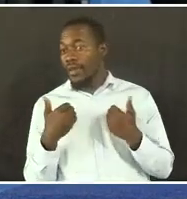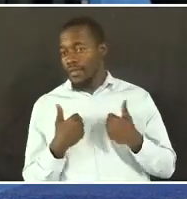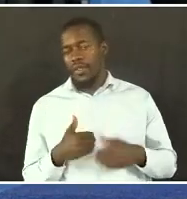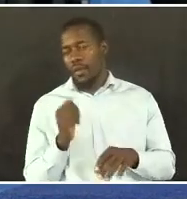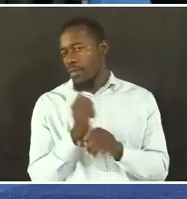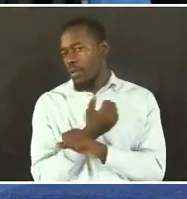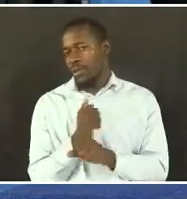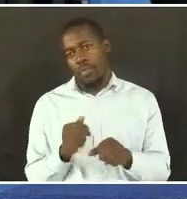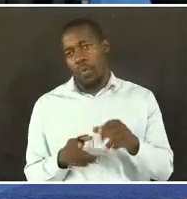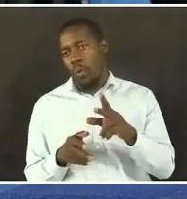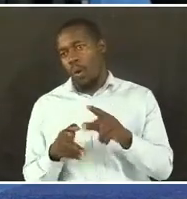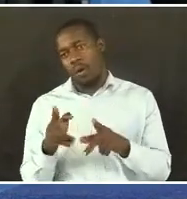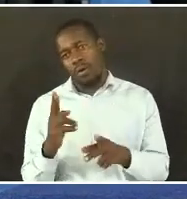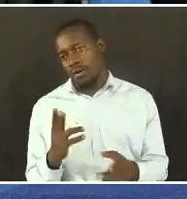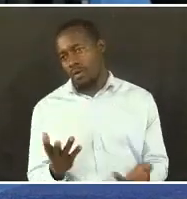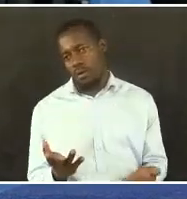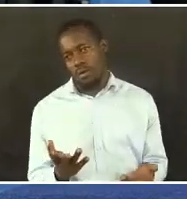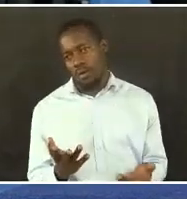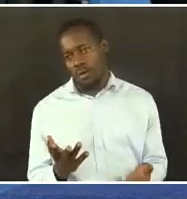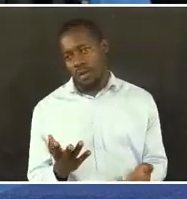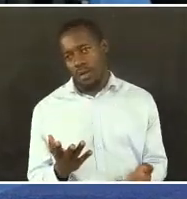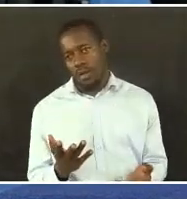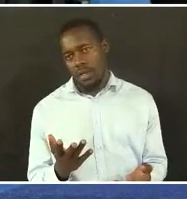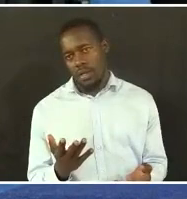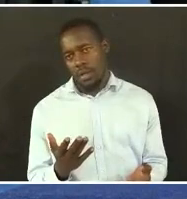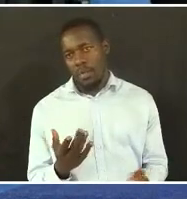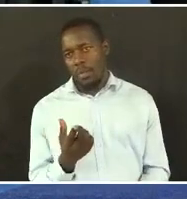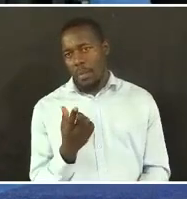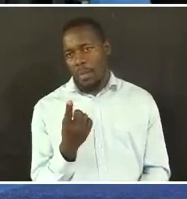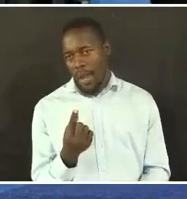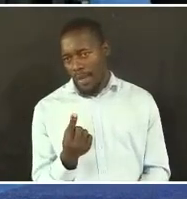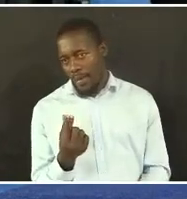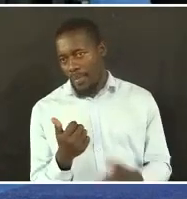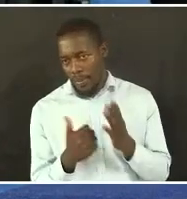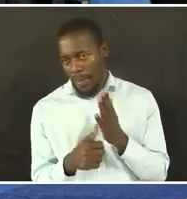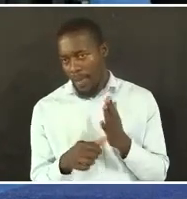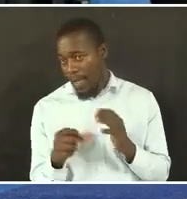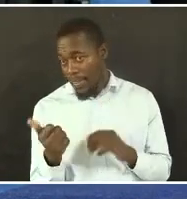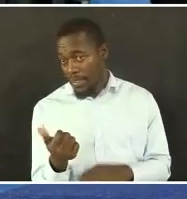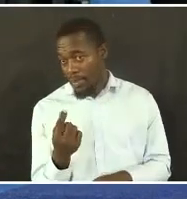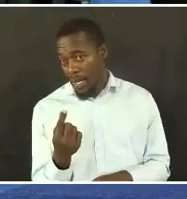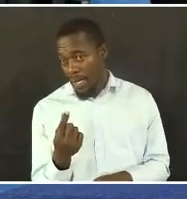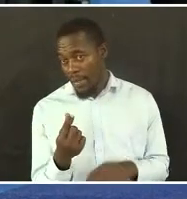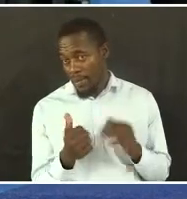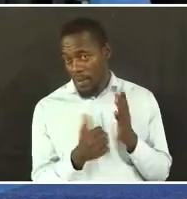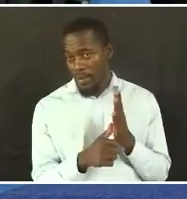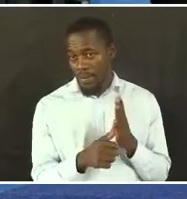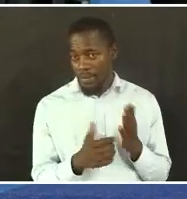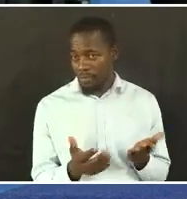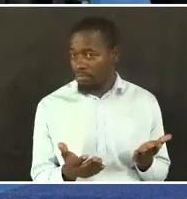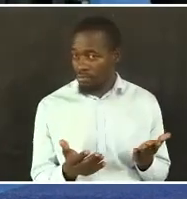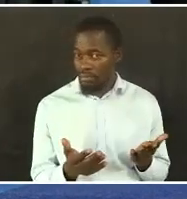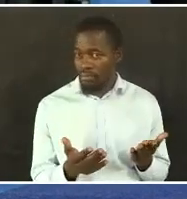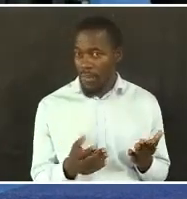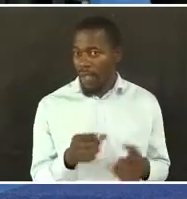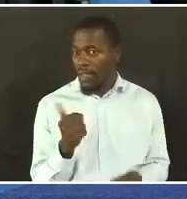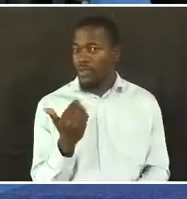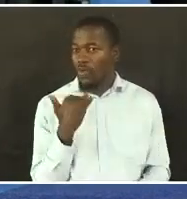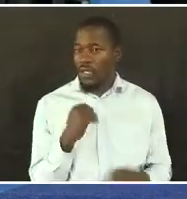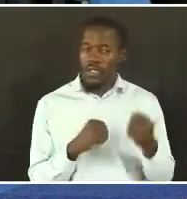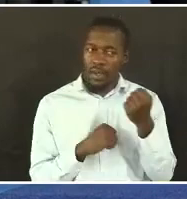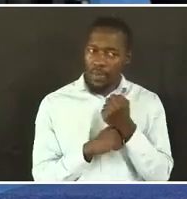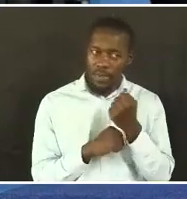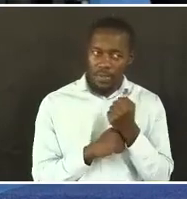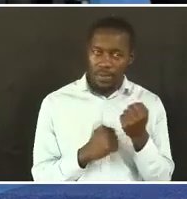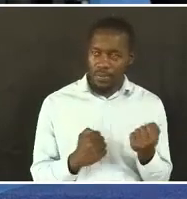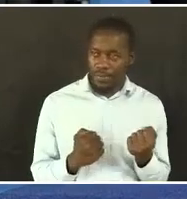either logistically or financially. That person needs support. So it's